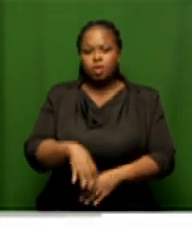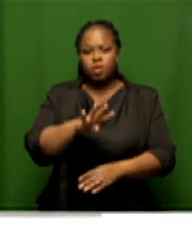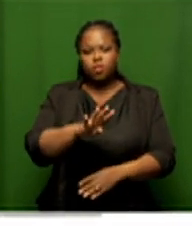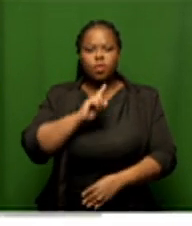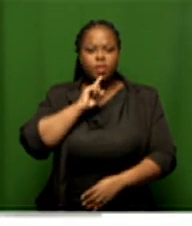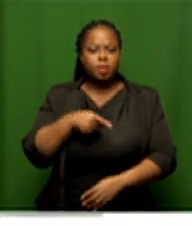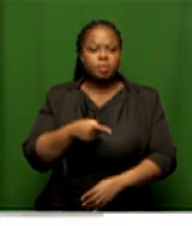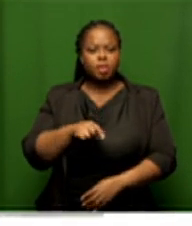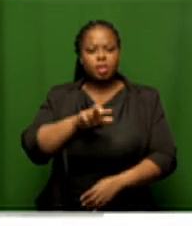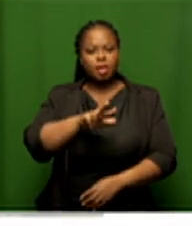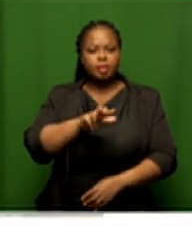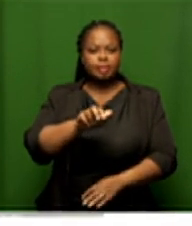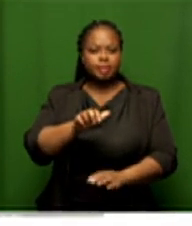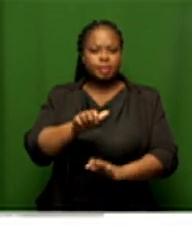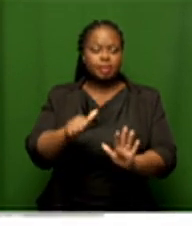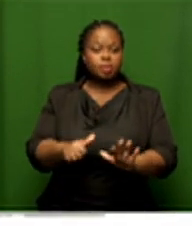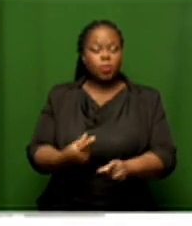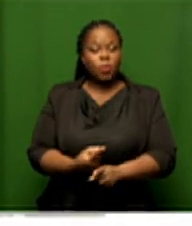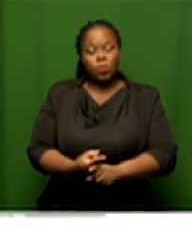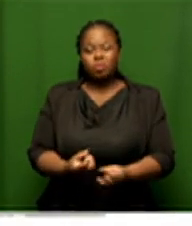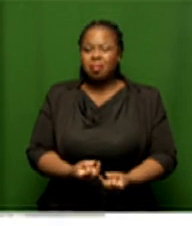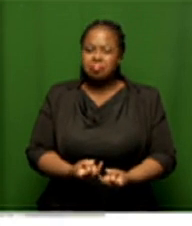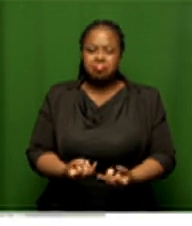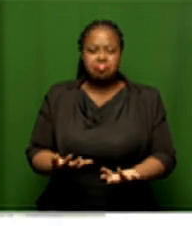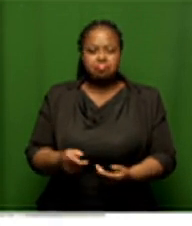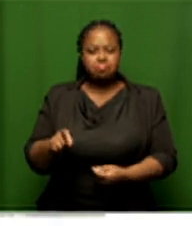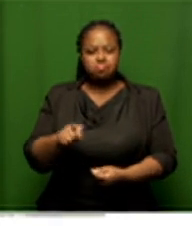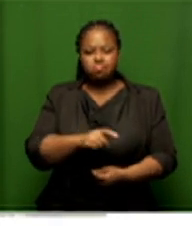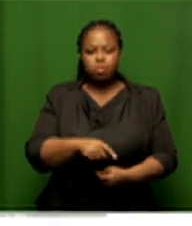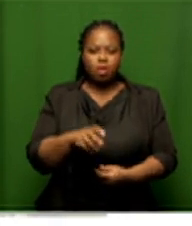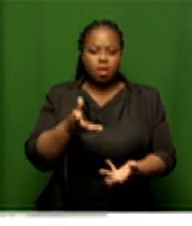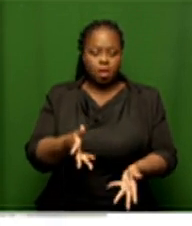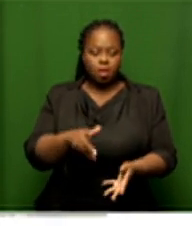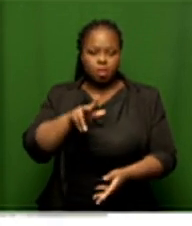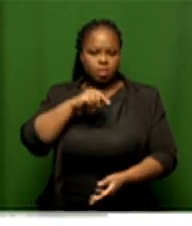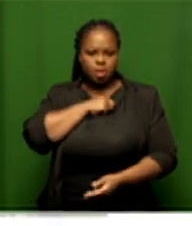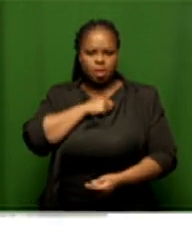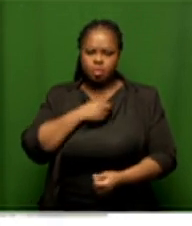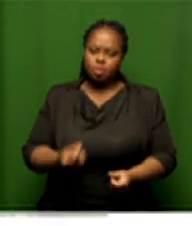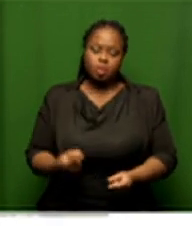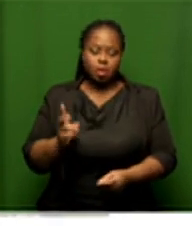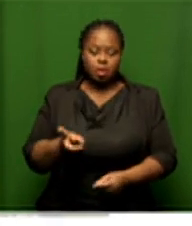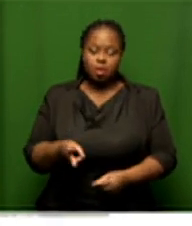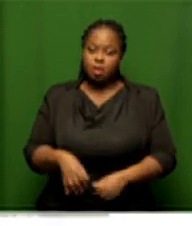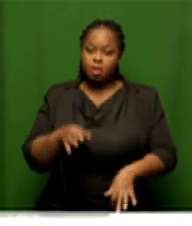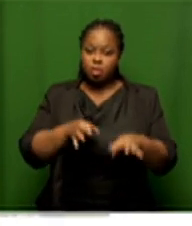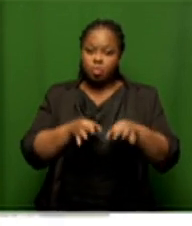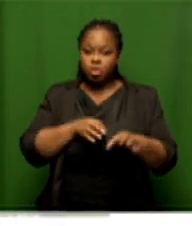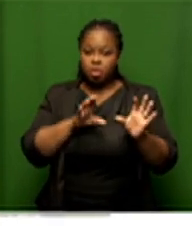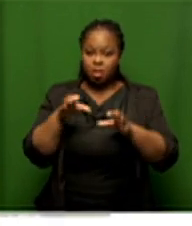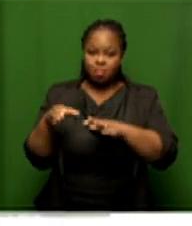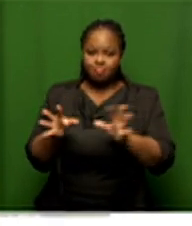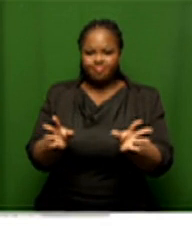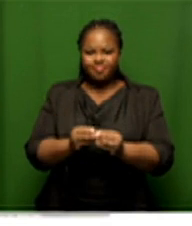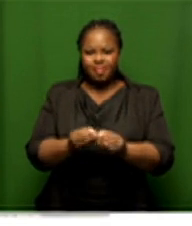4,886 voting stations here in KwaZulu-Natal. Also, a record number of political parties, as we've been reporting, 31